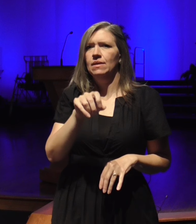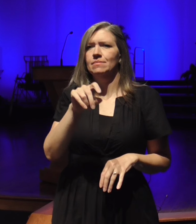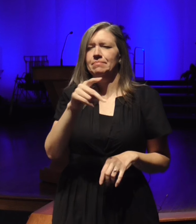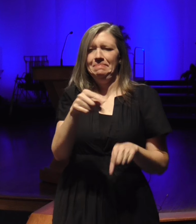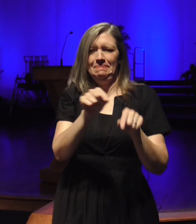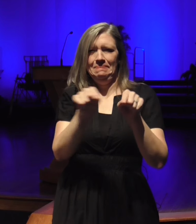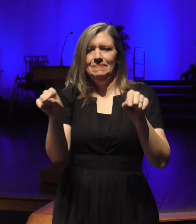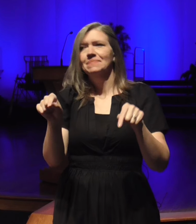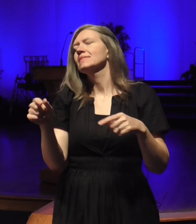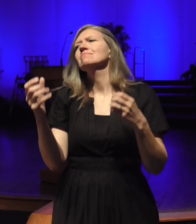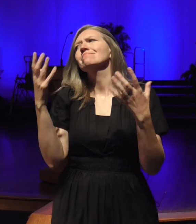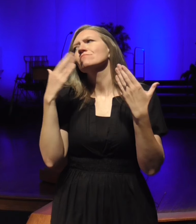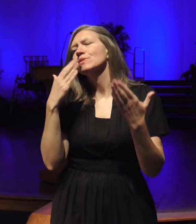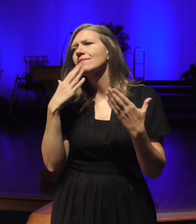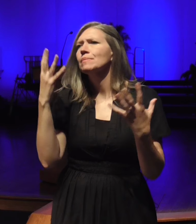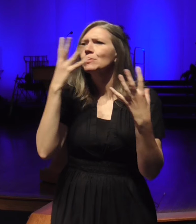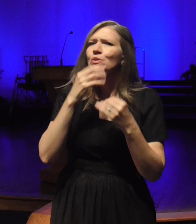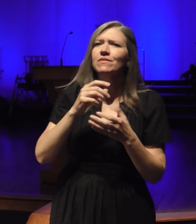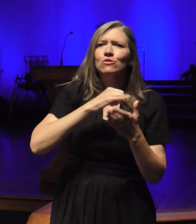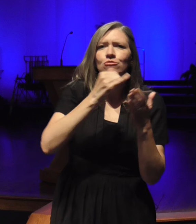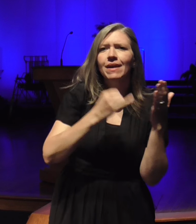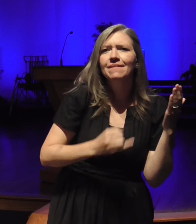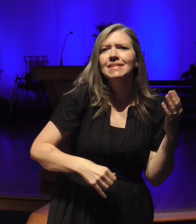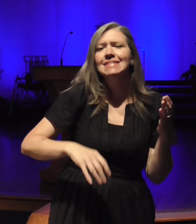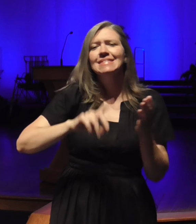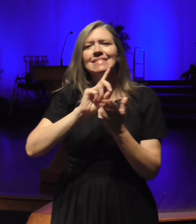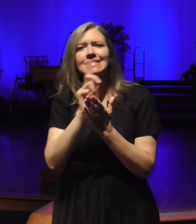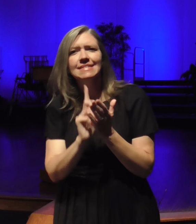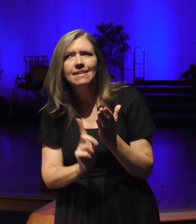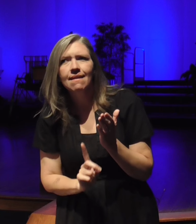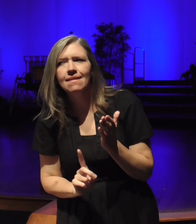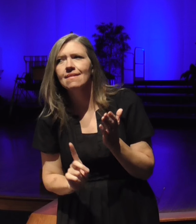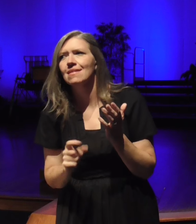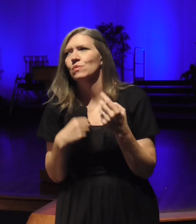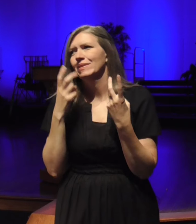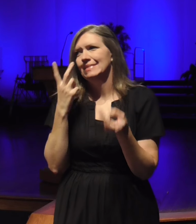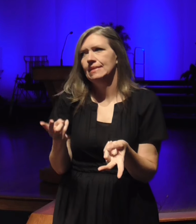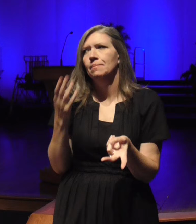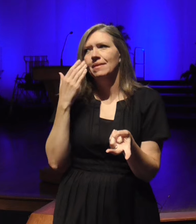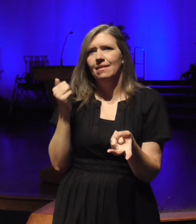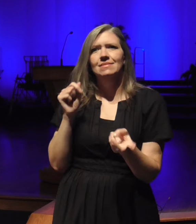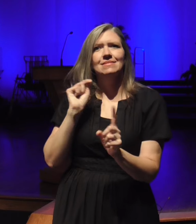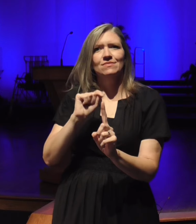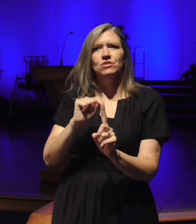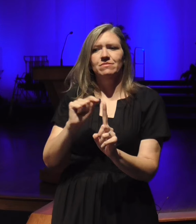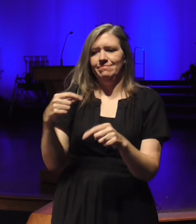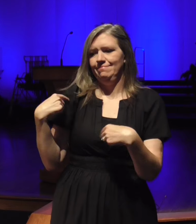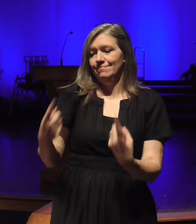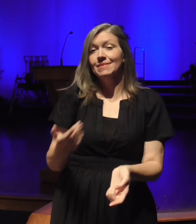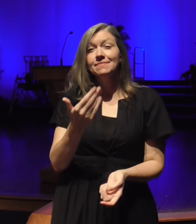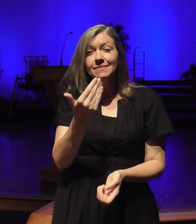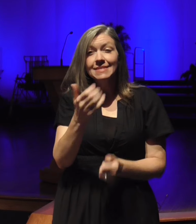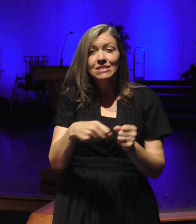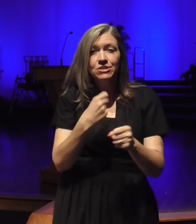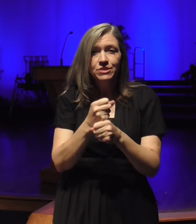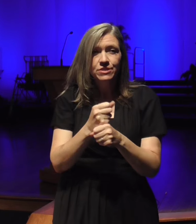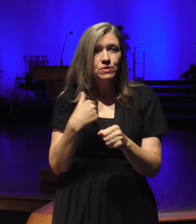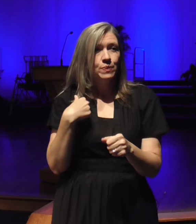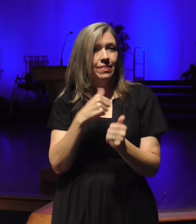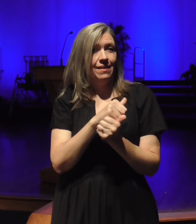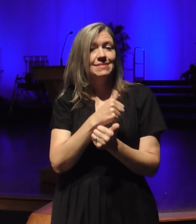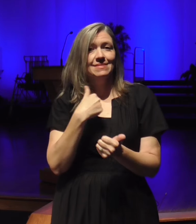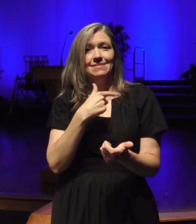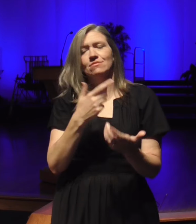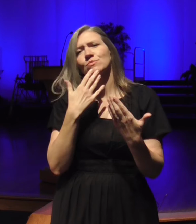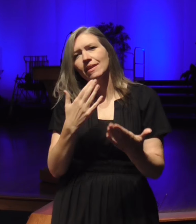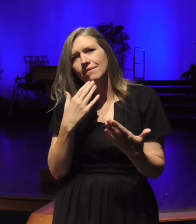would kick me, and she used to play soccer almost professionally. Her name is Lindsay Portencaso, and we're just so grateful, Lindsay. So much of the beautiful graphics and design, along with Eva,